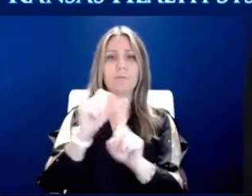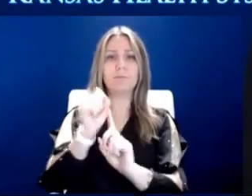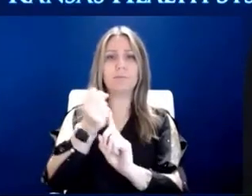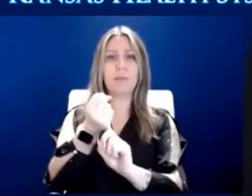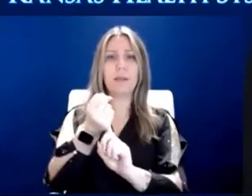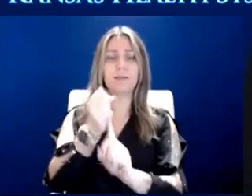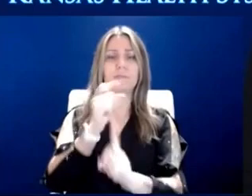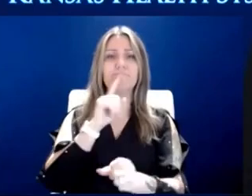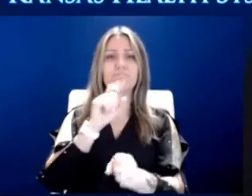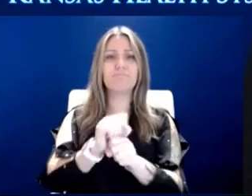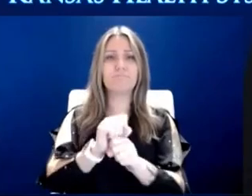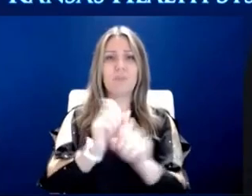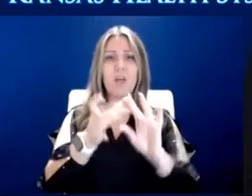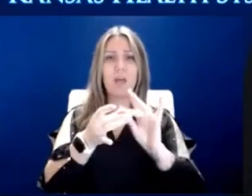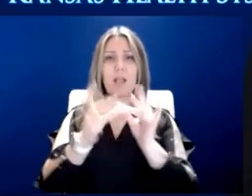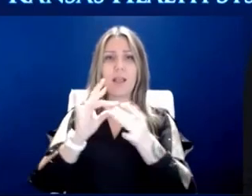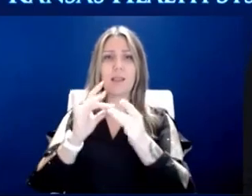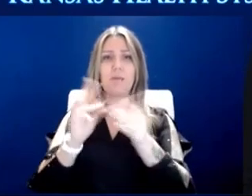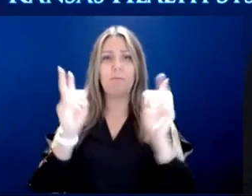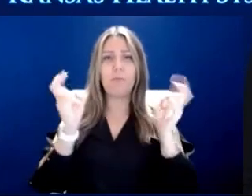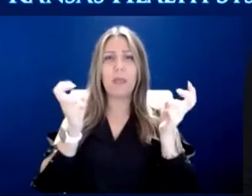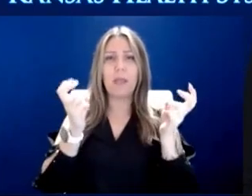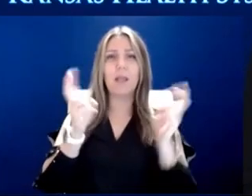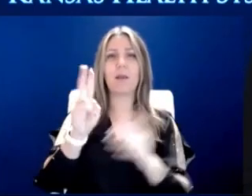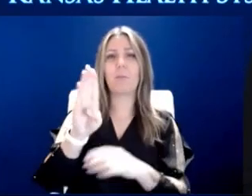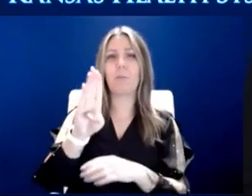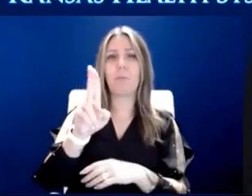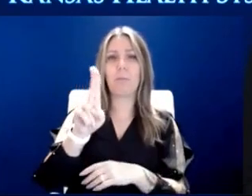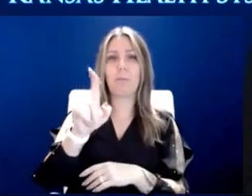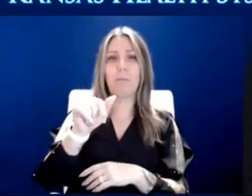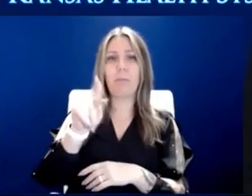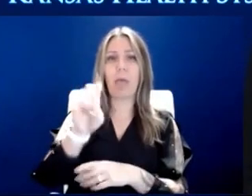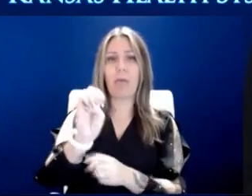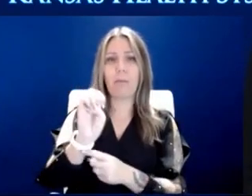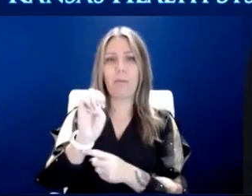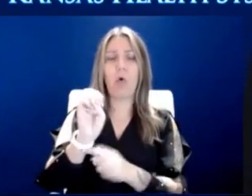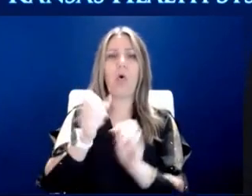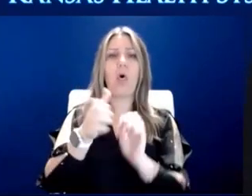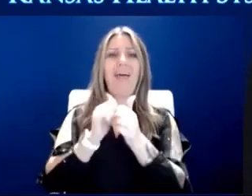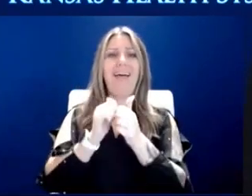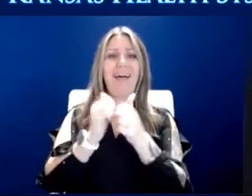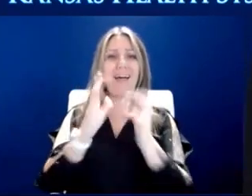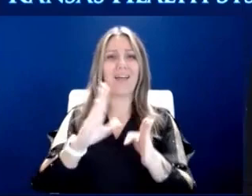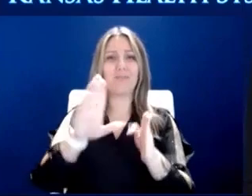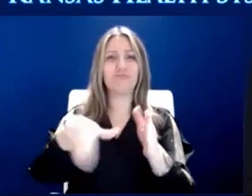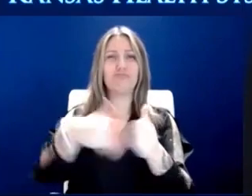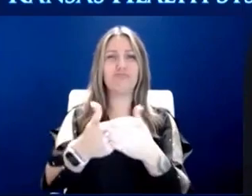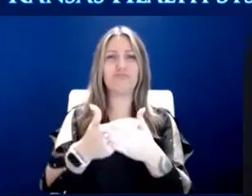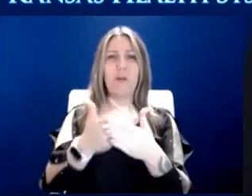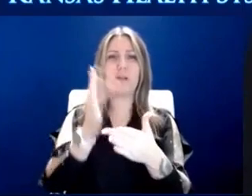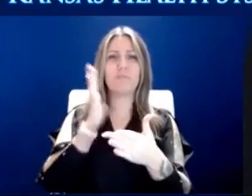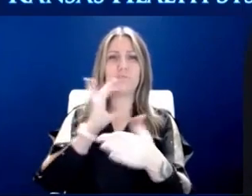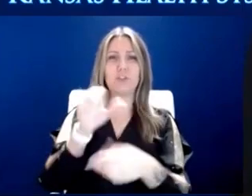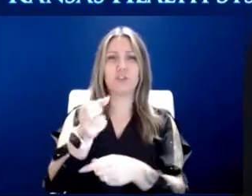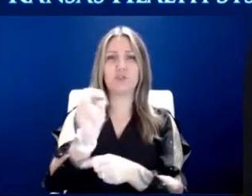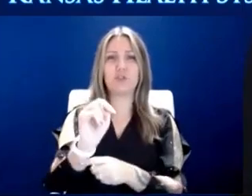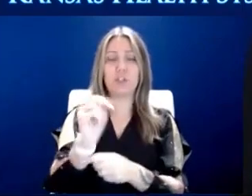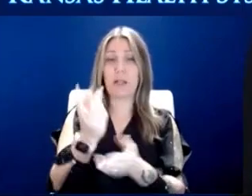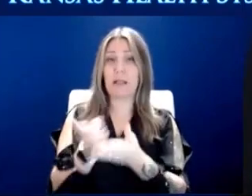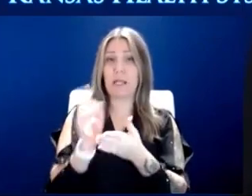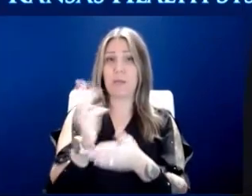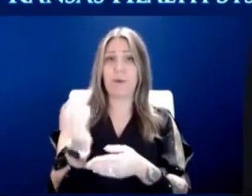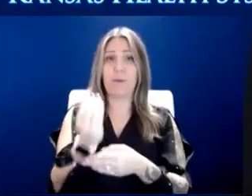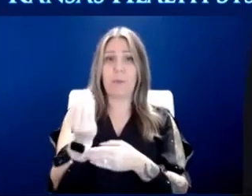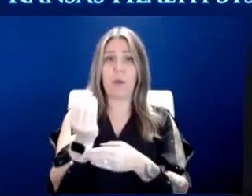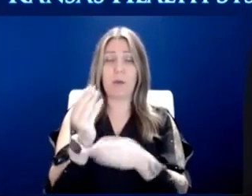Olympic bubble in China since athletes started arriving back in January. Now, last Monday alone, more than 70,000 PCR